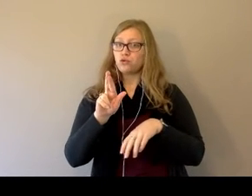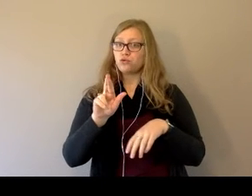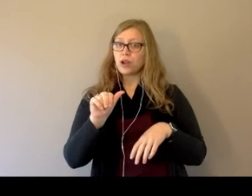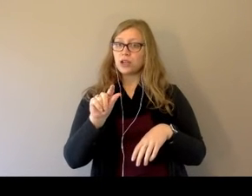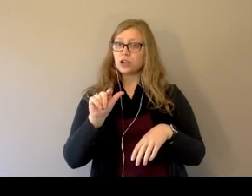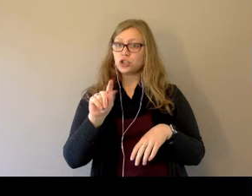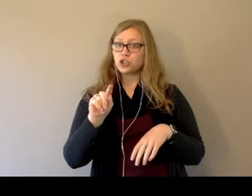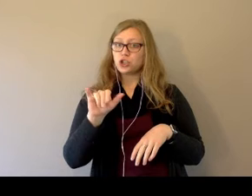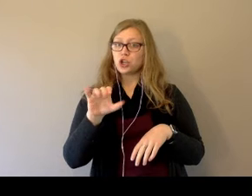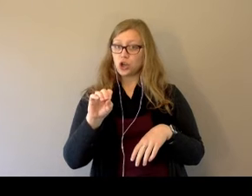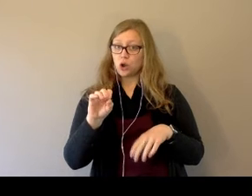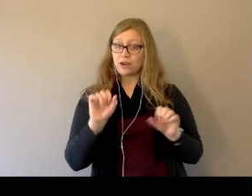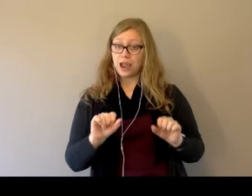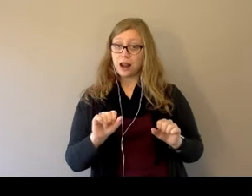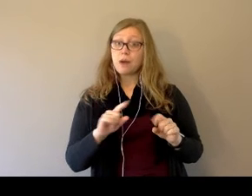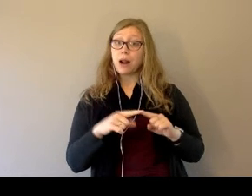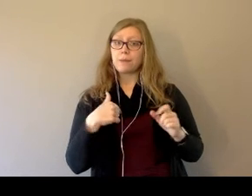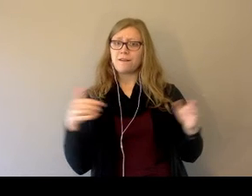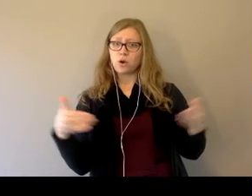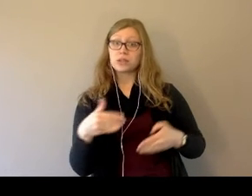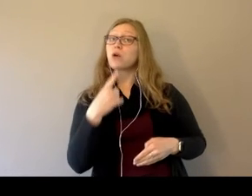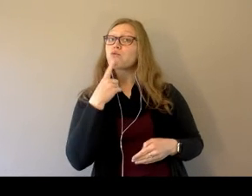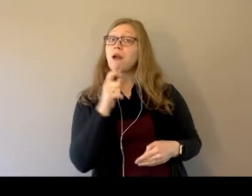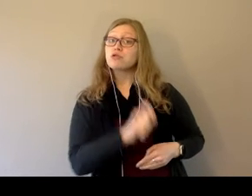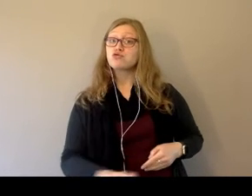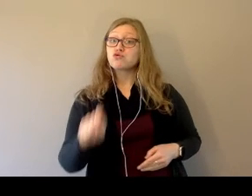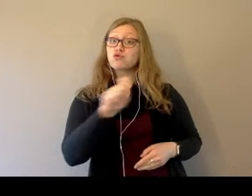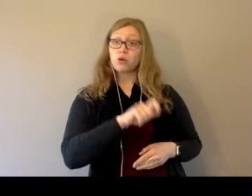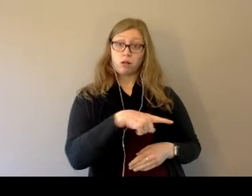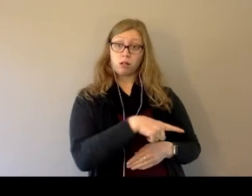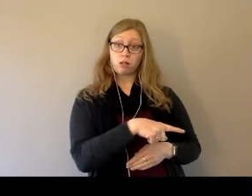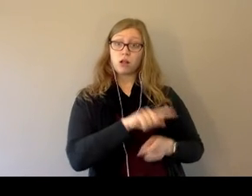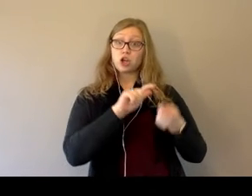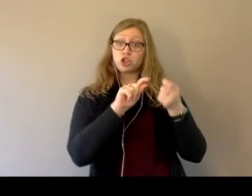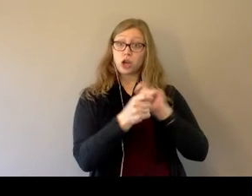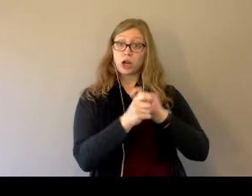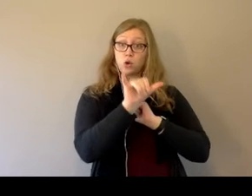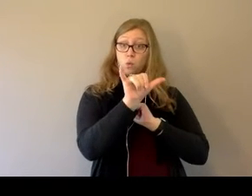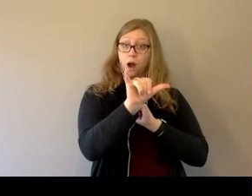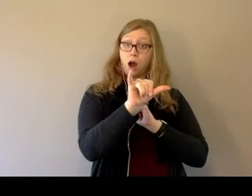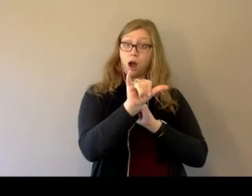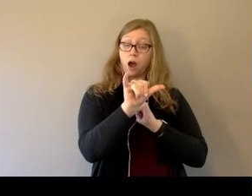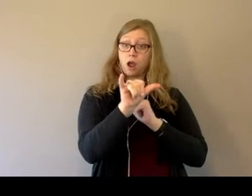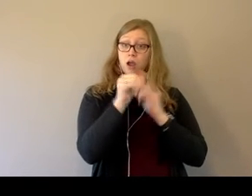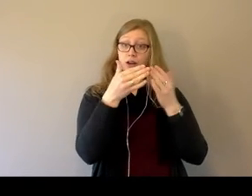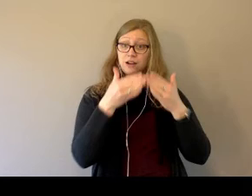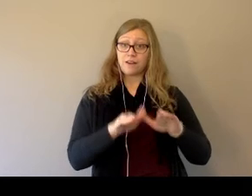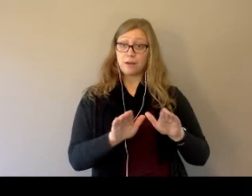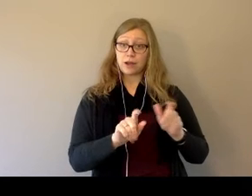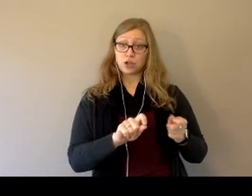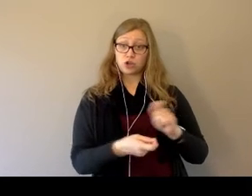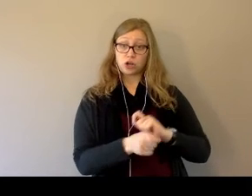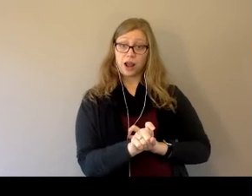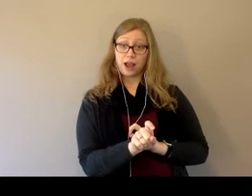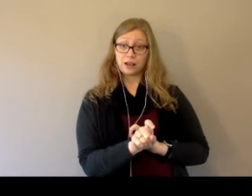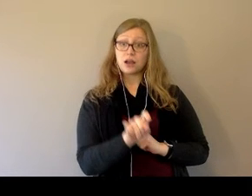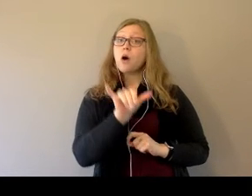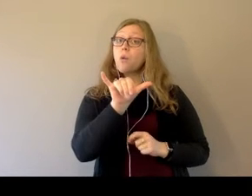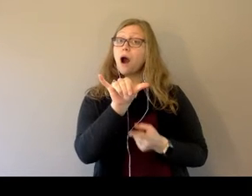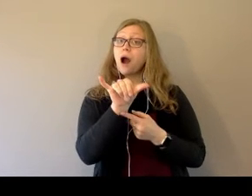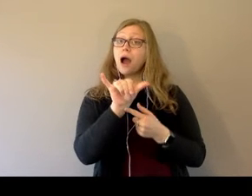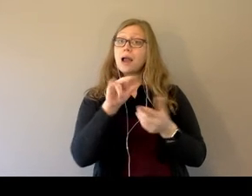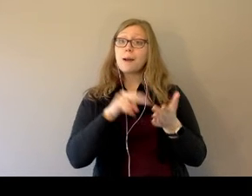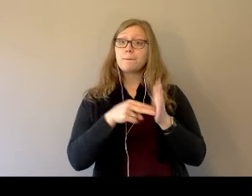this representation. So I'm going to use the change in y over the change in x. So y is the vertical change, and x is